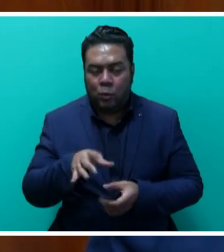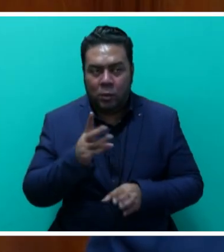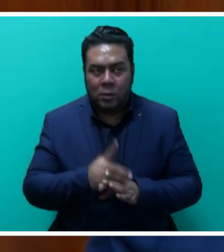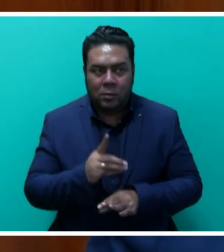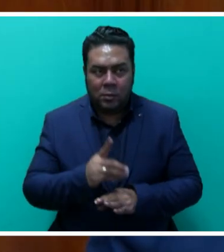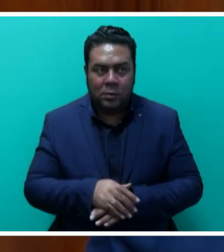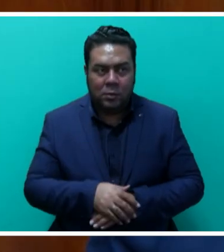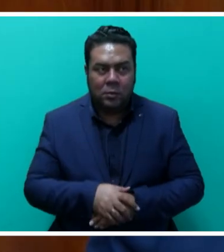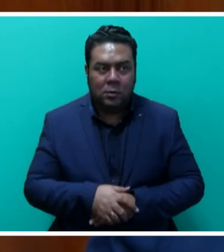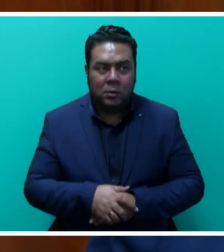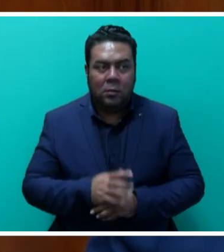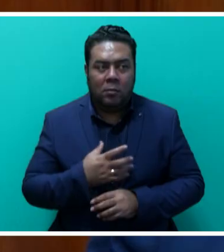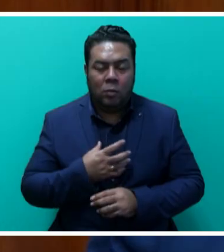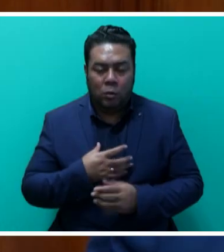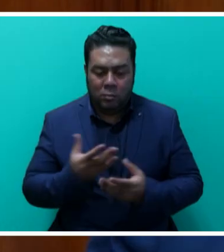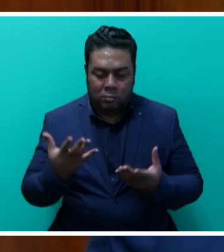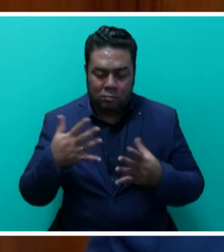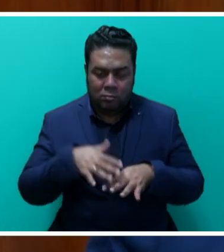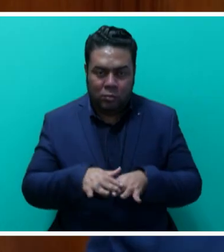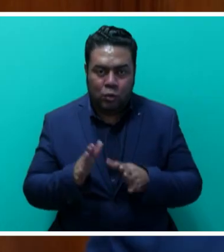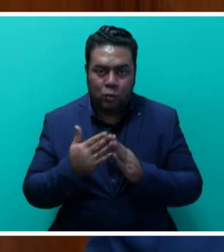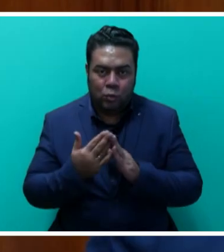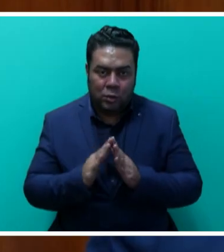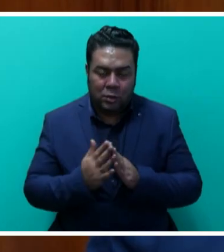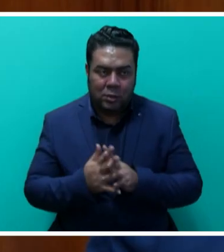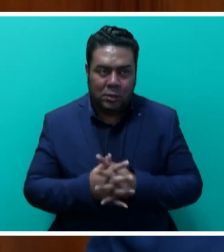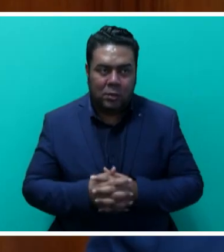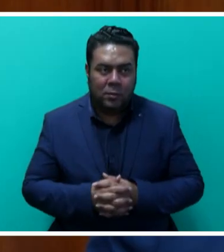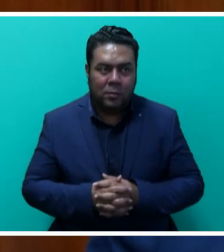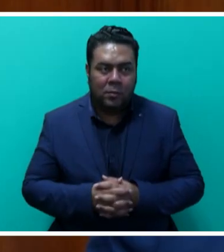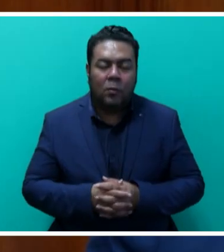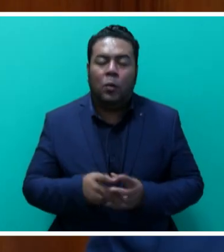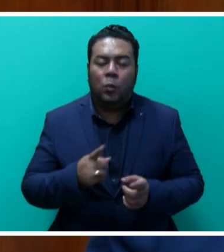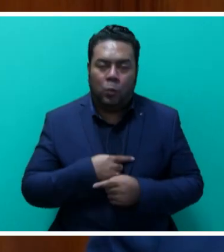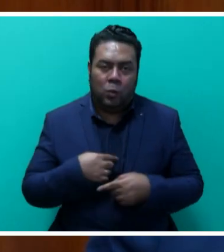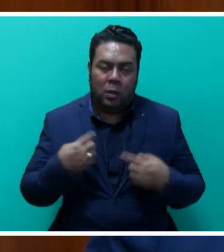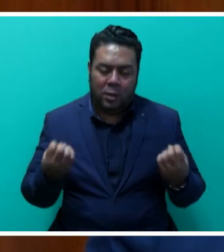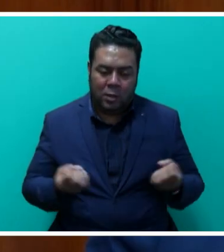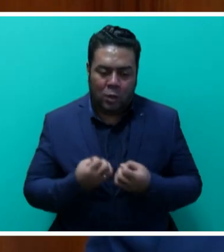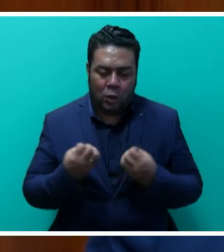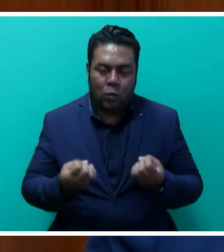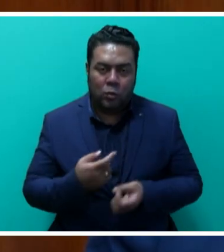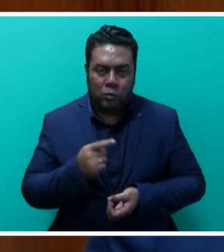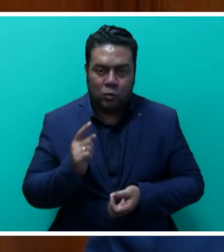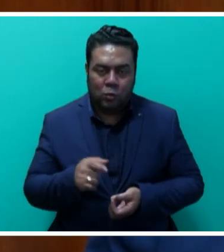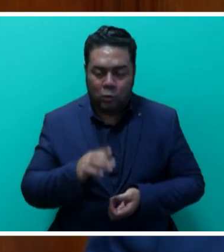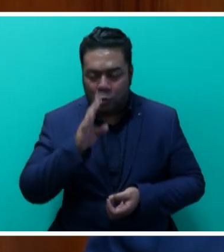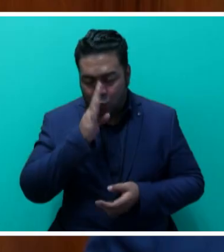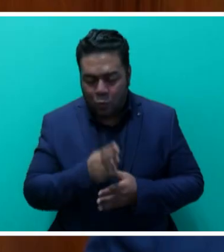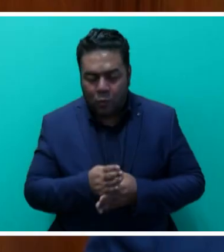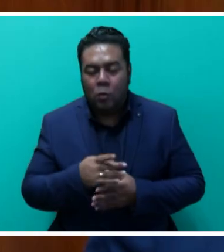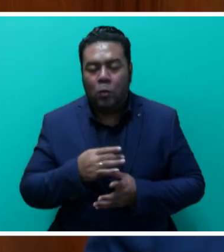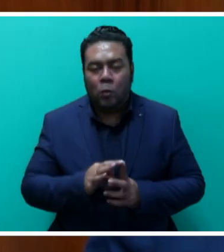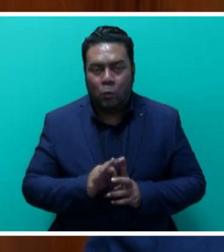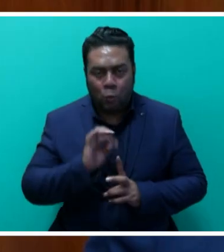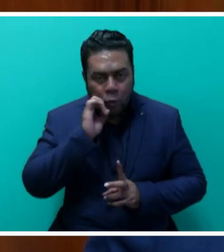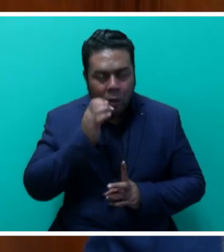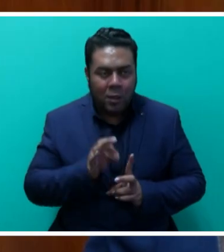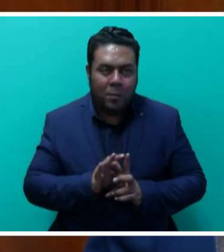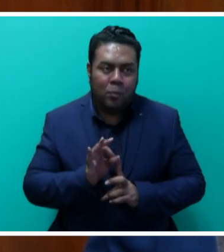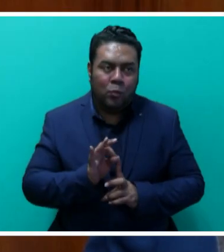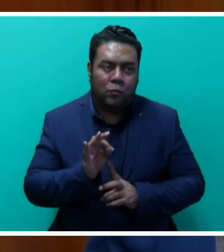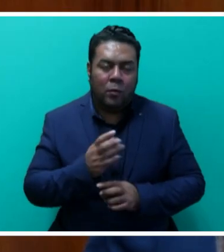more engagement in the community. We encourage this, and we hope that that this will improve, which would